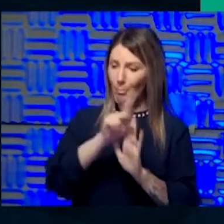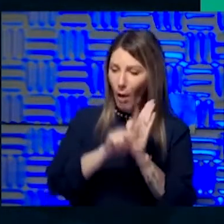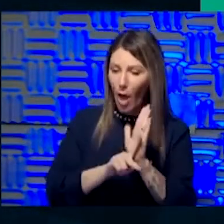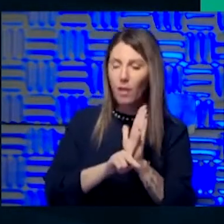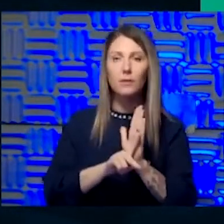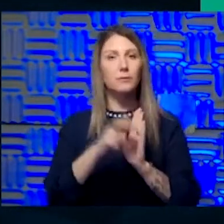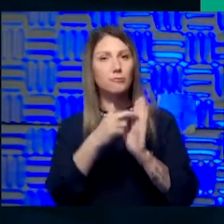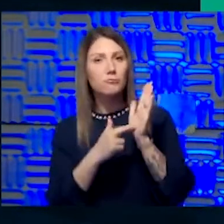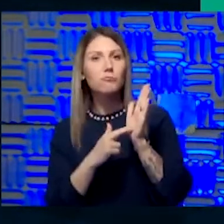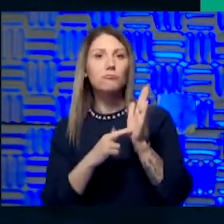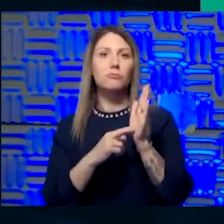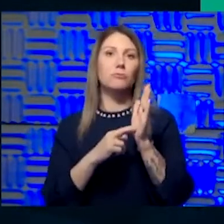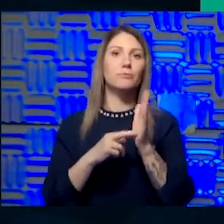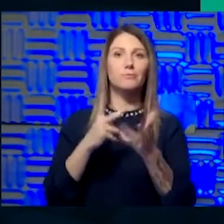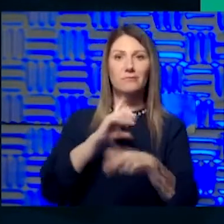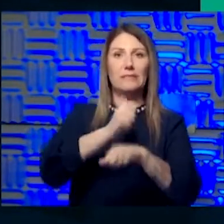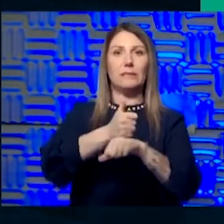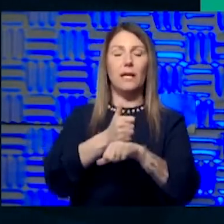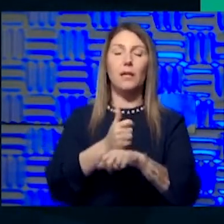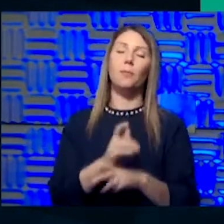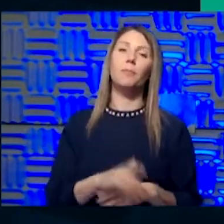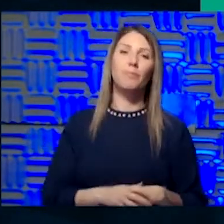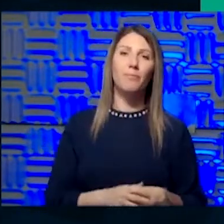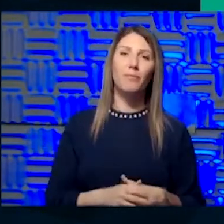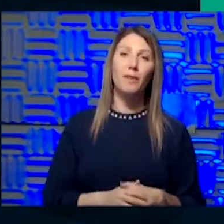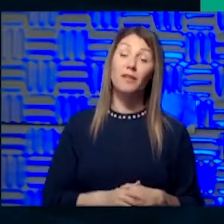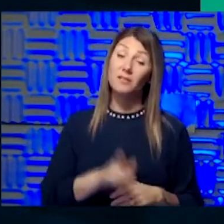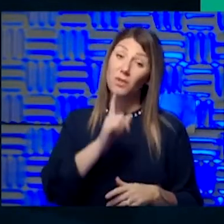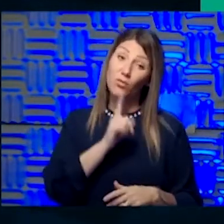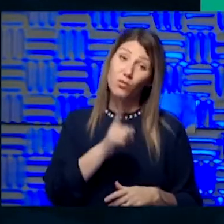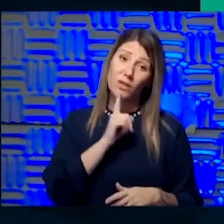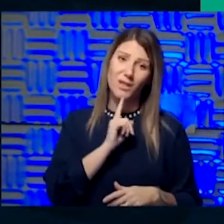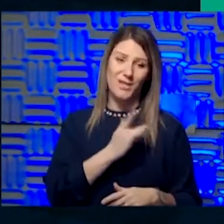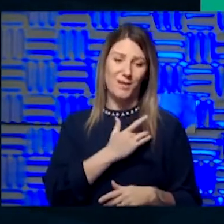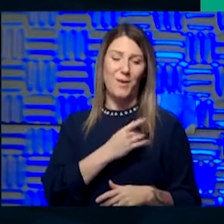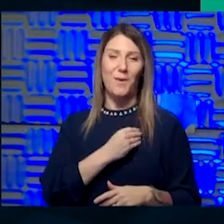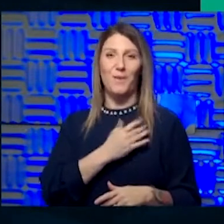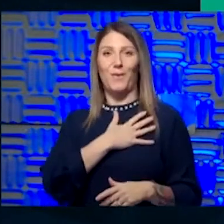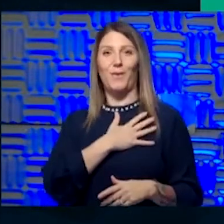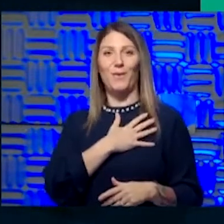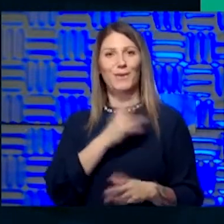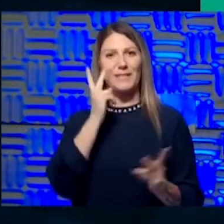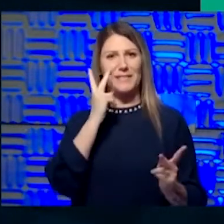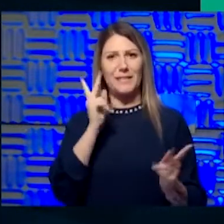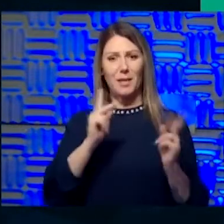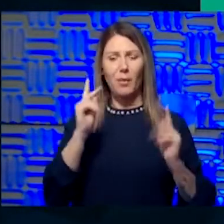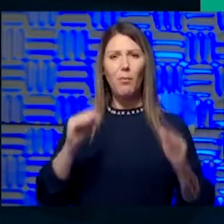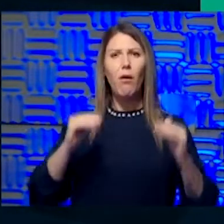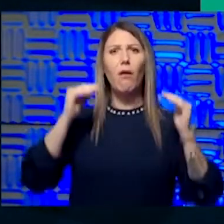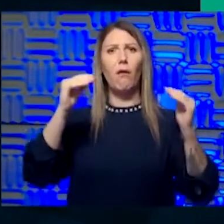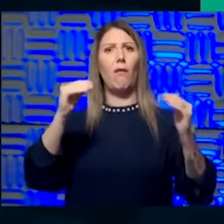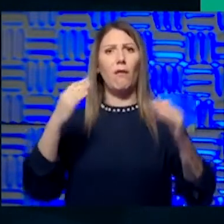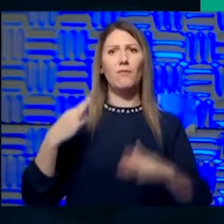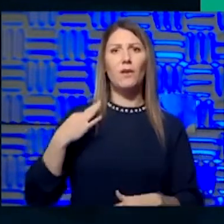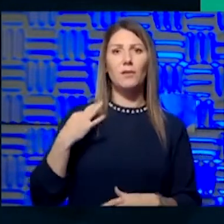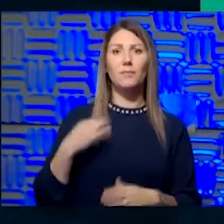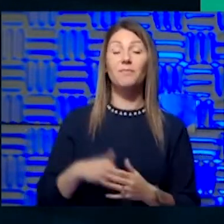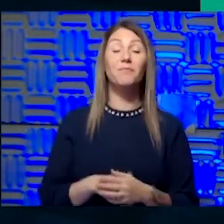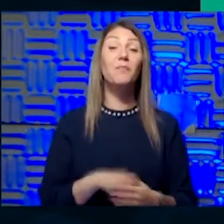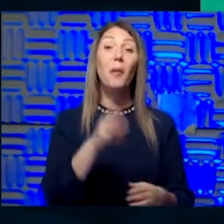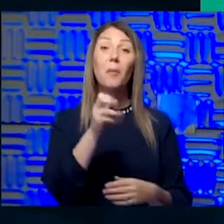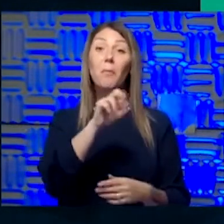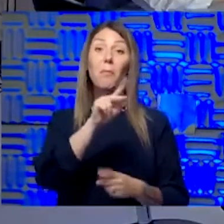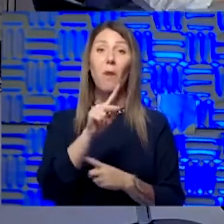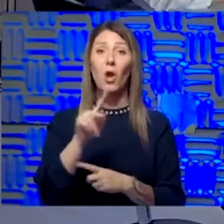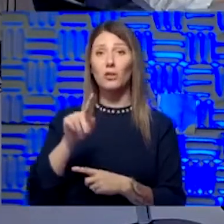treatment protocols. So it's been very heartwarming to see people step up. So this is Mark